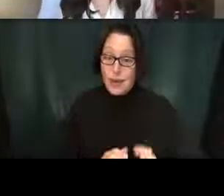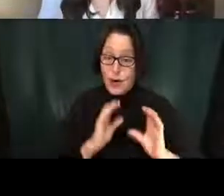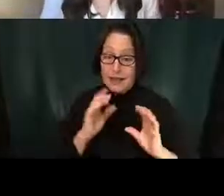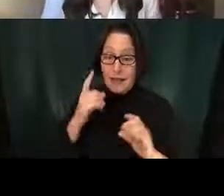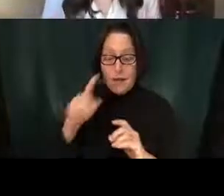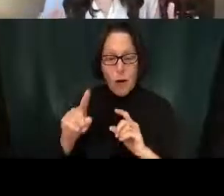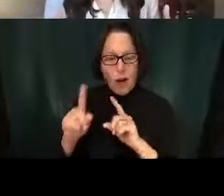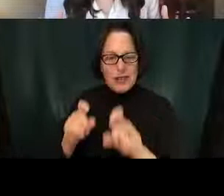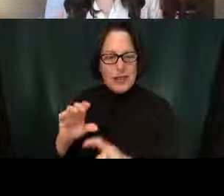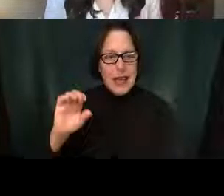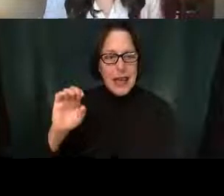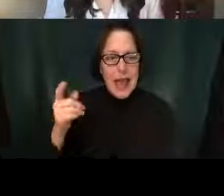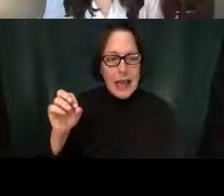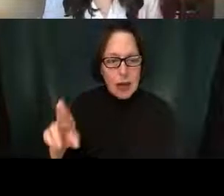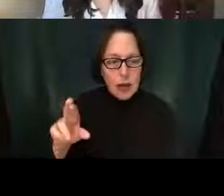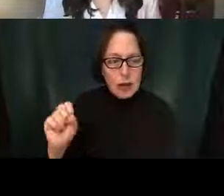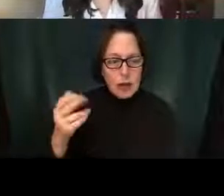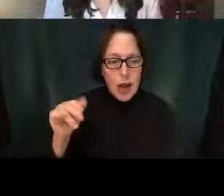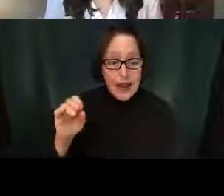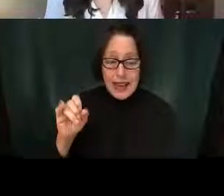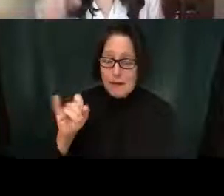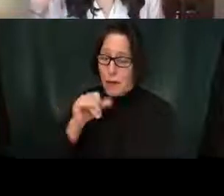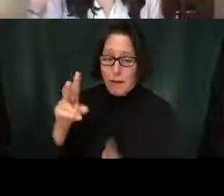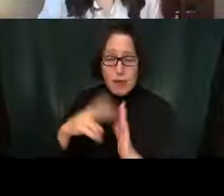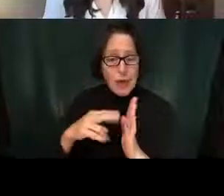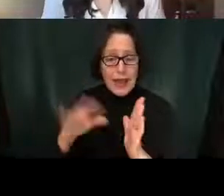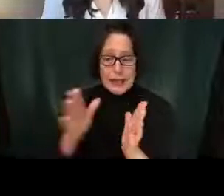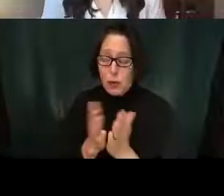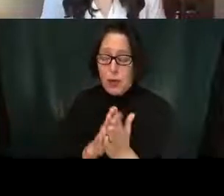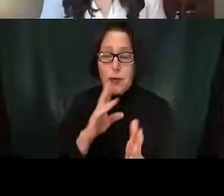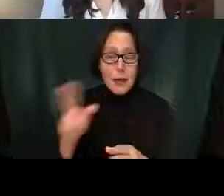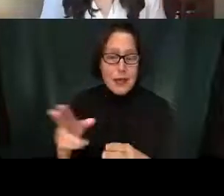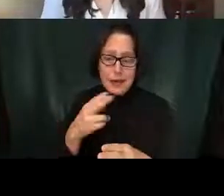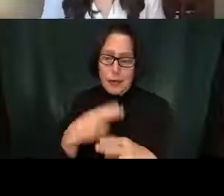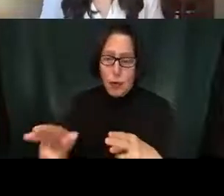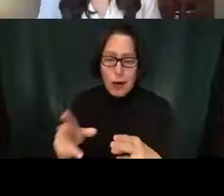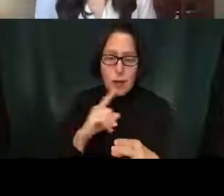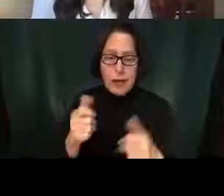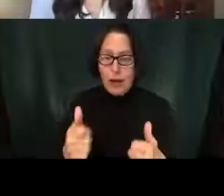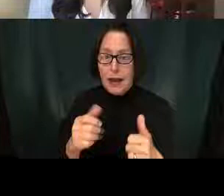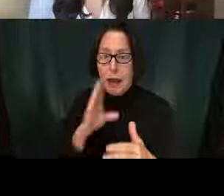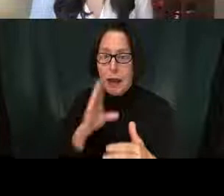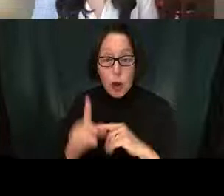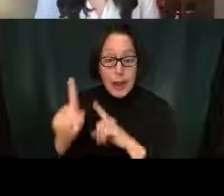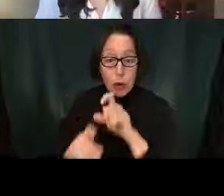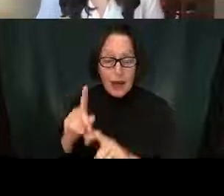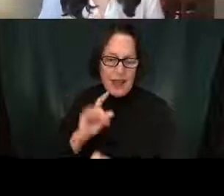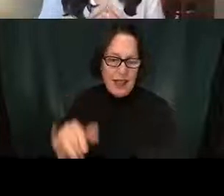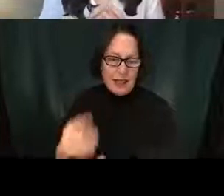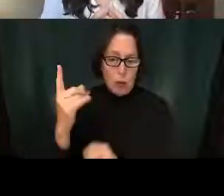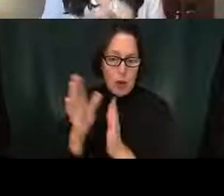Edgar Schein. If you haven't read some of his books, they're really great and short. Humble Inquiries 1.